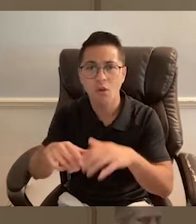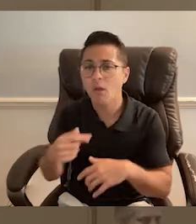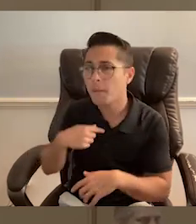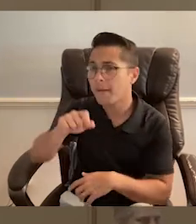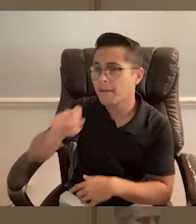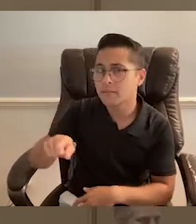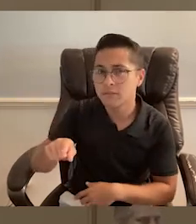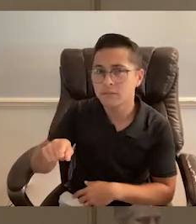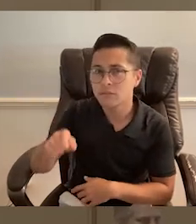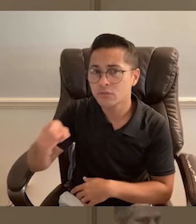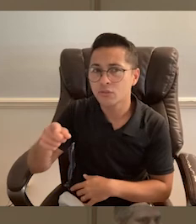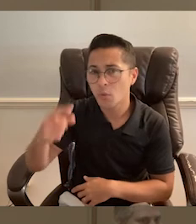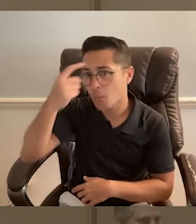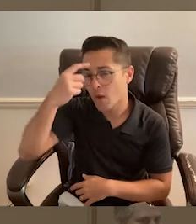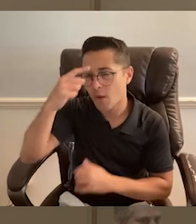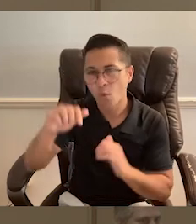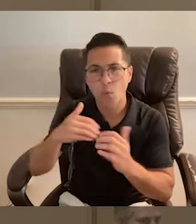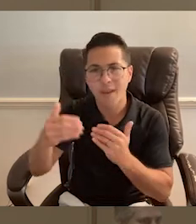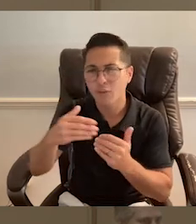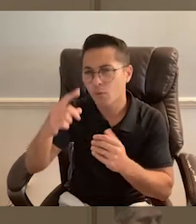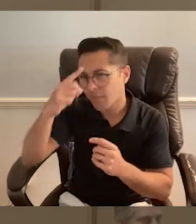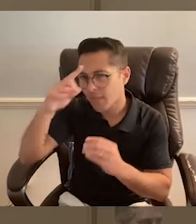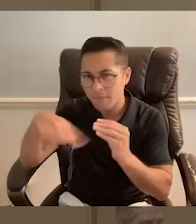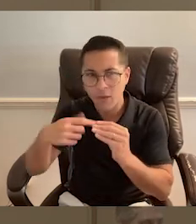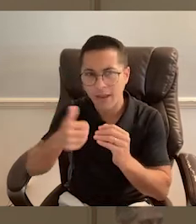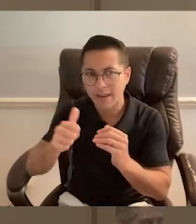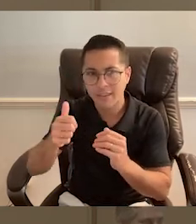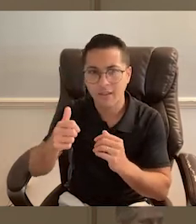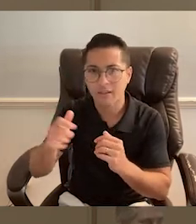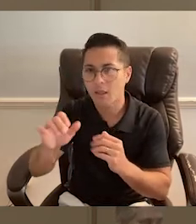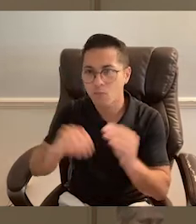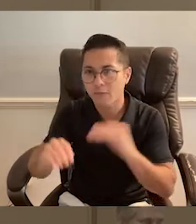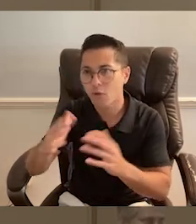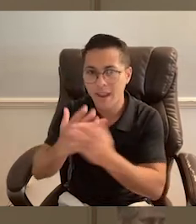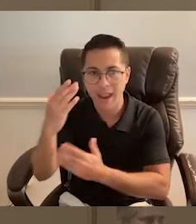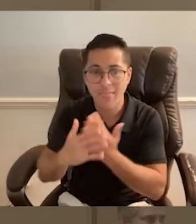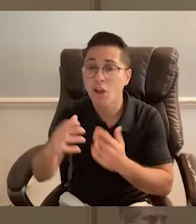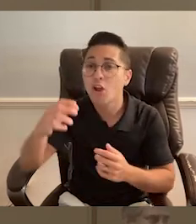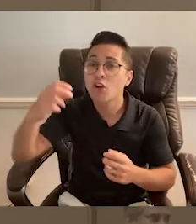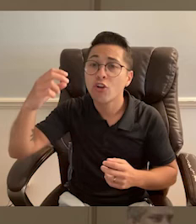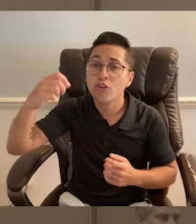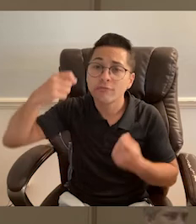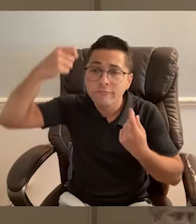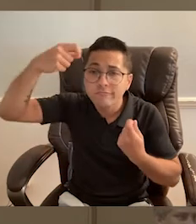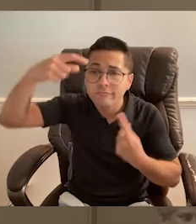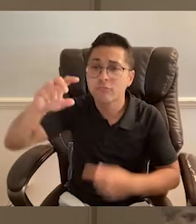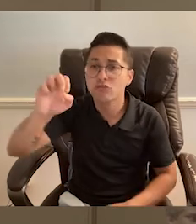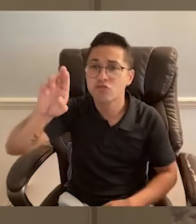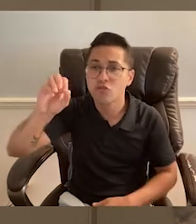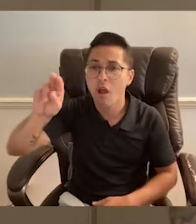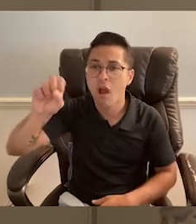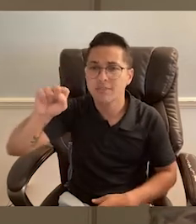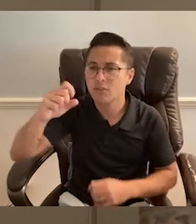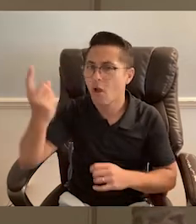I'm thinking, the robot can do. Not everything. Only specific things that we have programmed it to do. Because